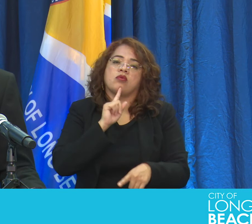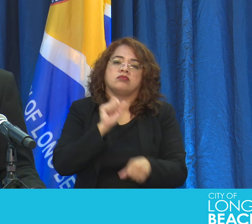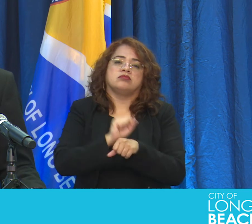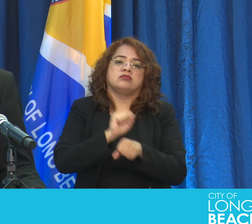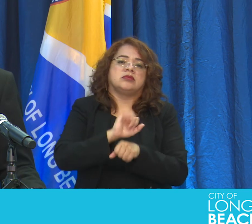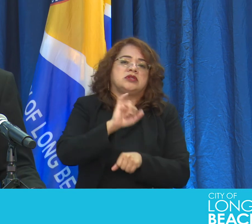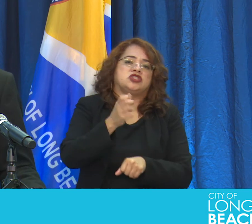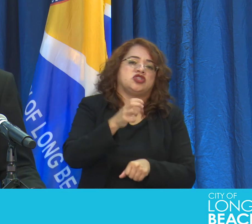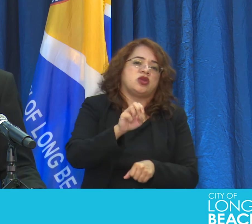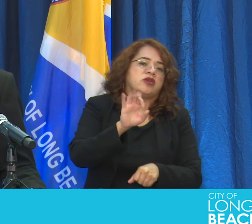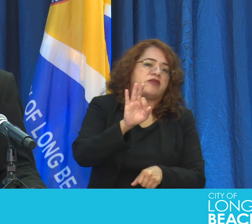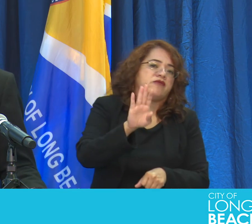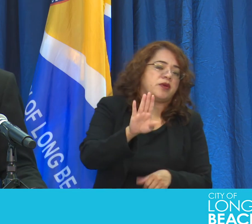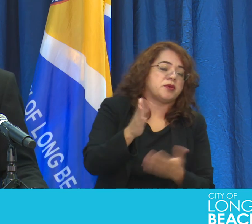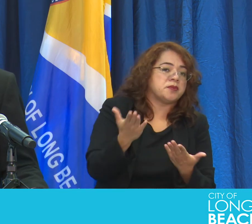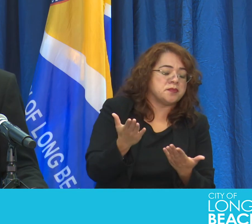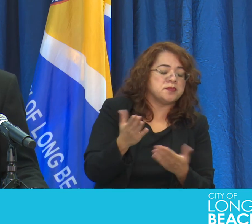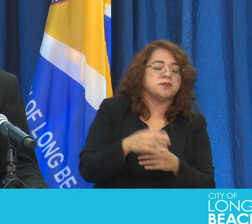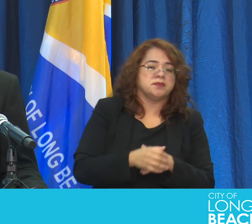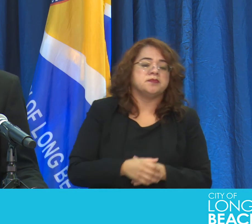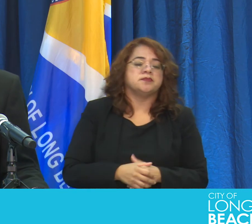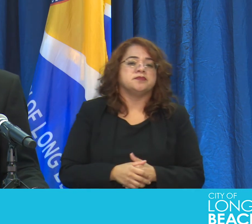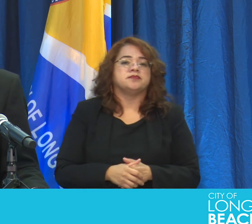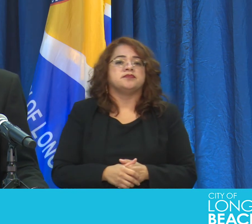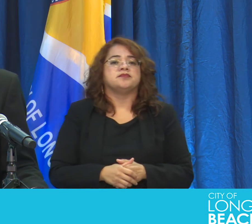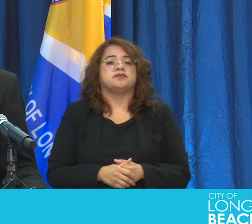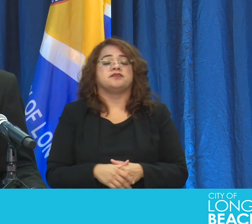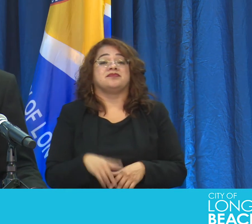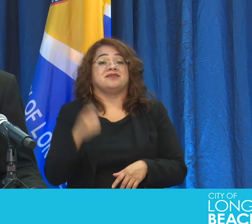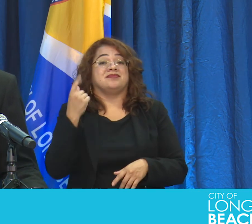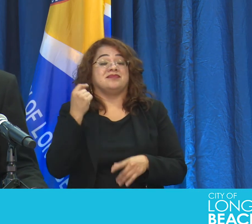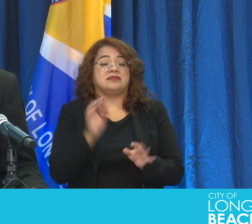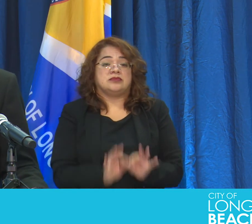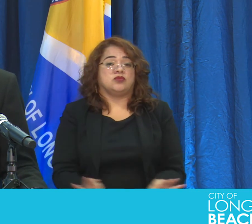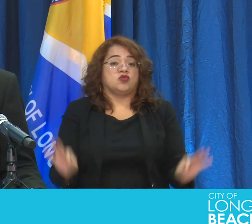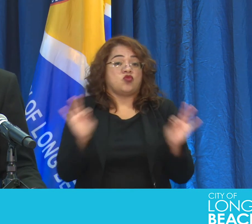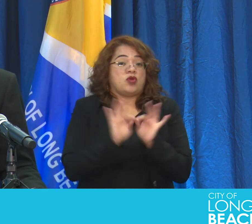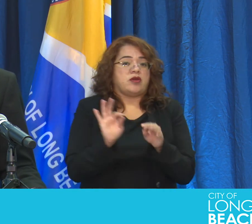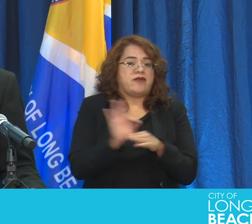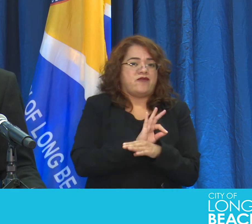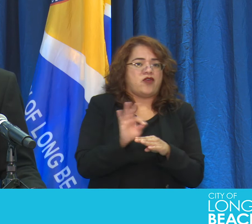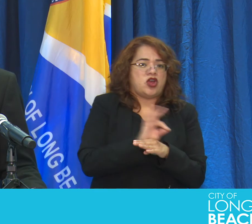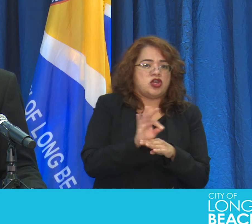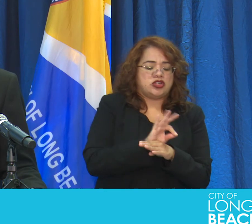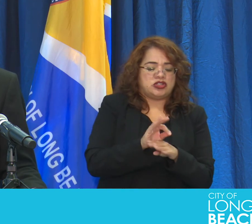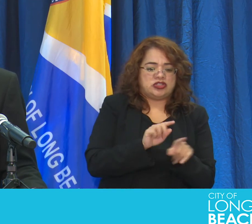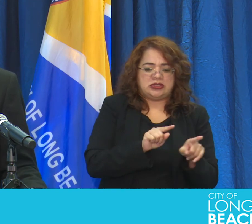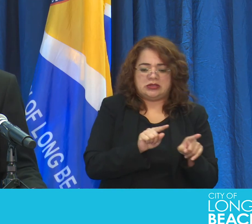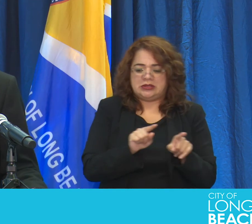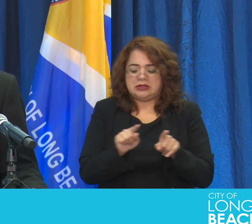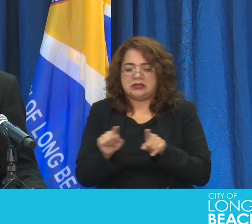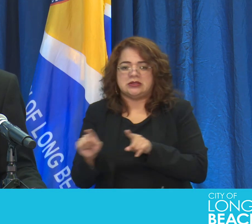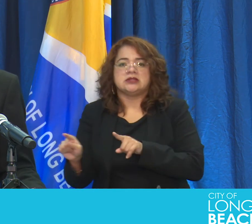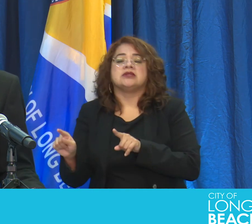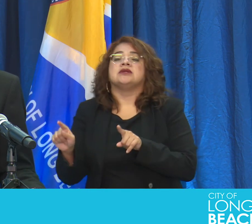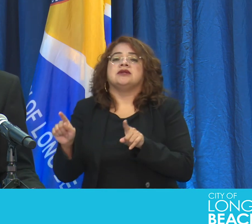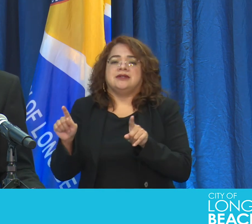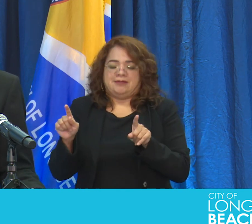look at even some of the cuts that have been made in some of these critical functions to reinvest back into the community, into